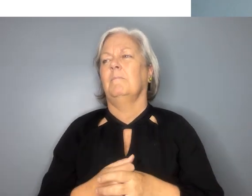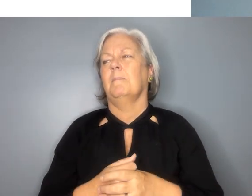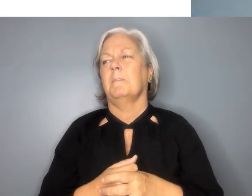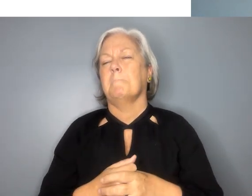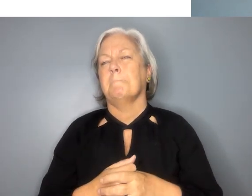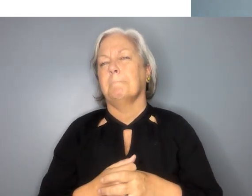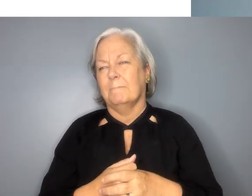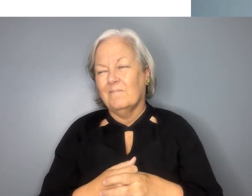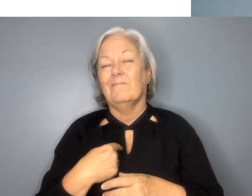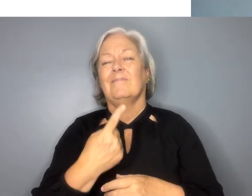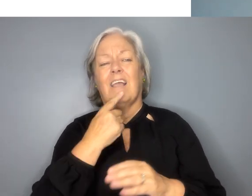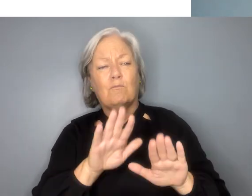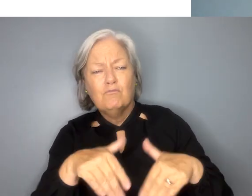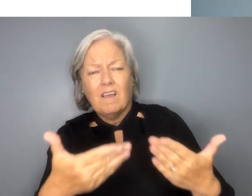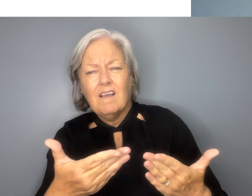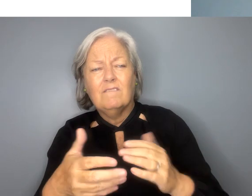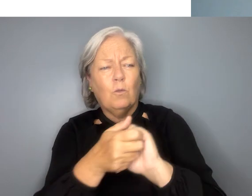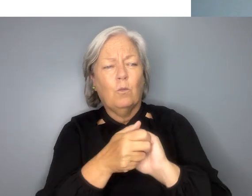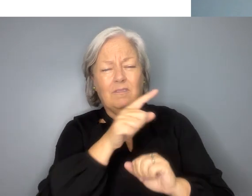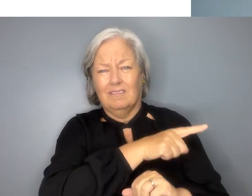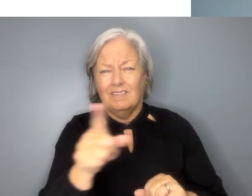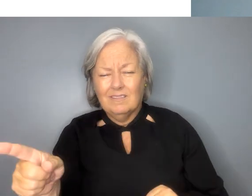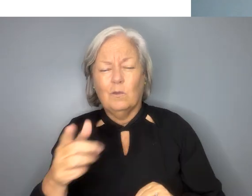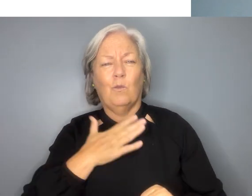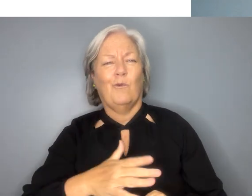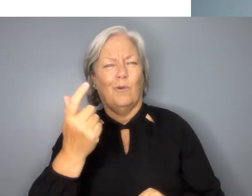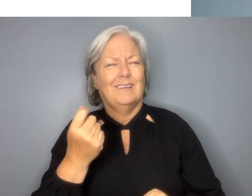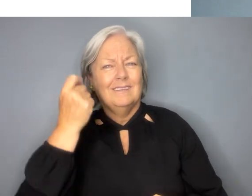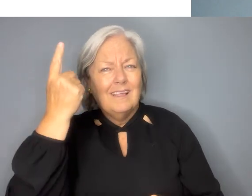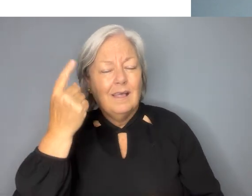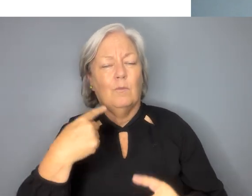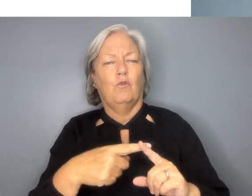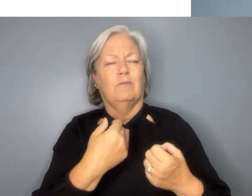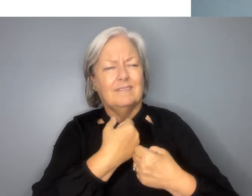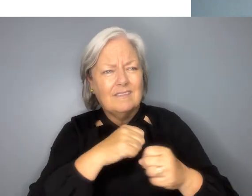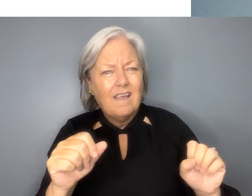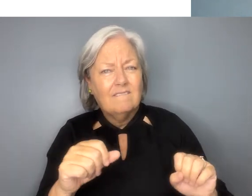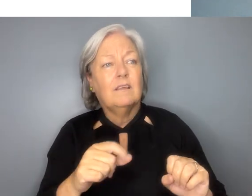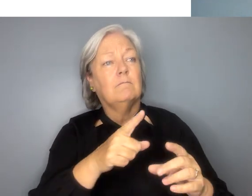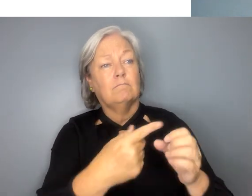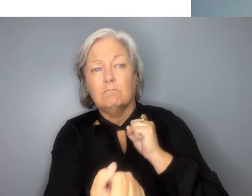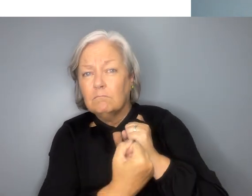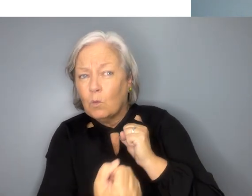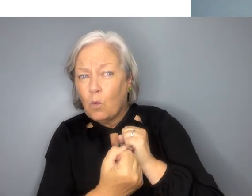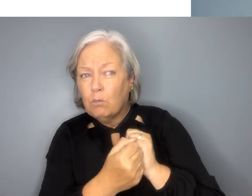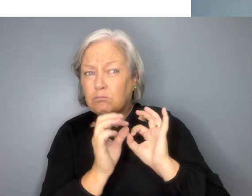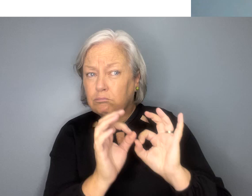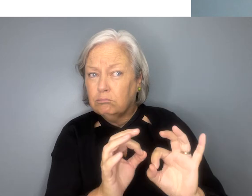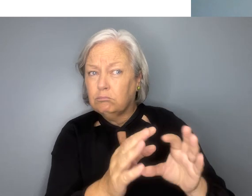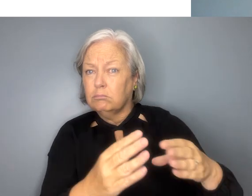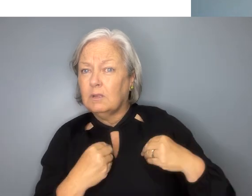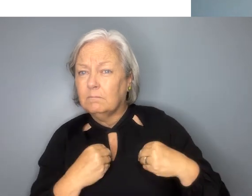people, with service providers to do the work to make sure they can understand and safely affirm us and support